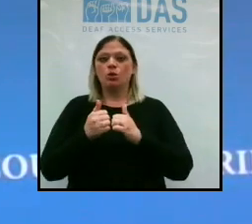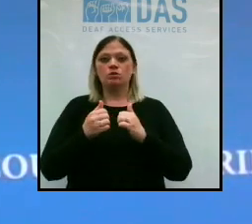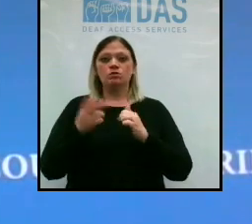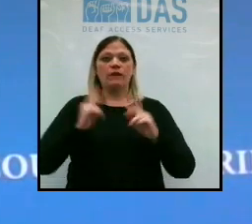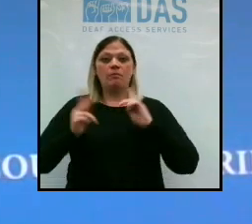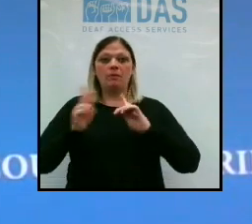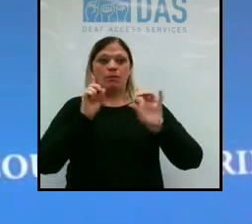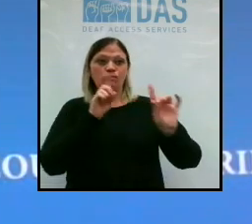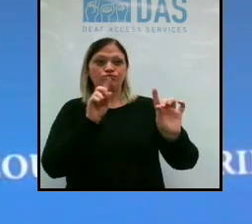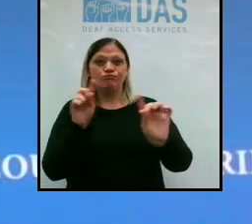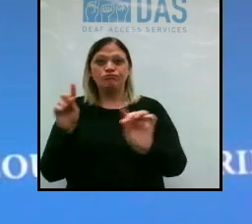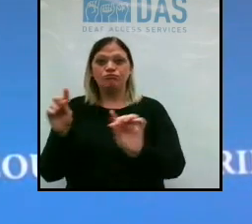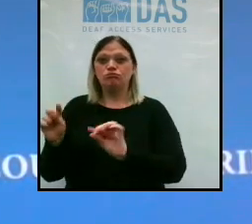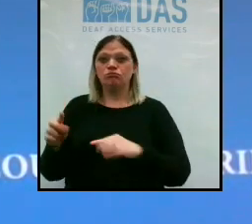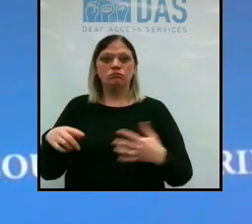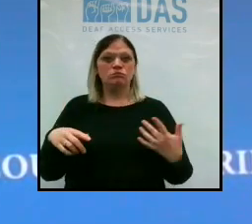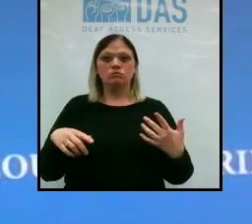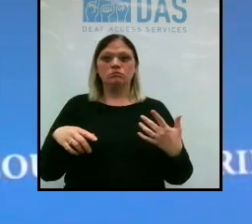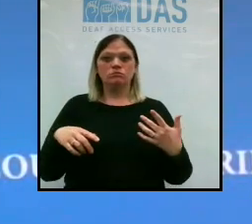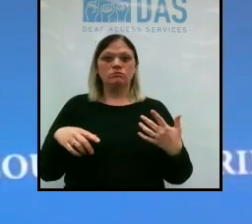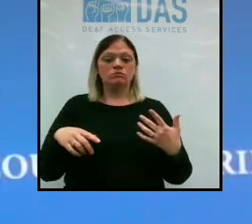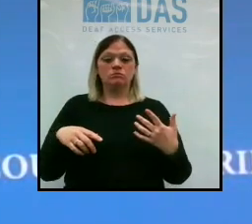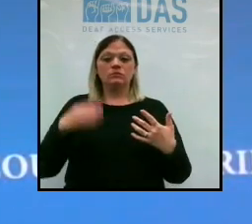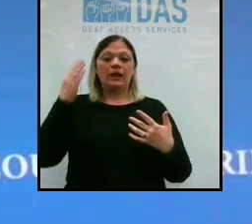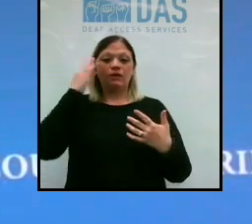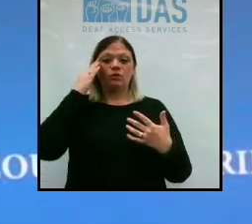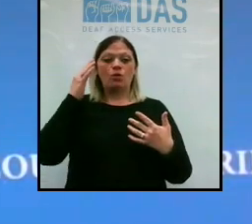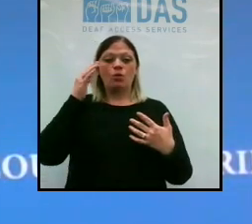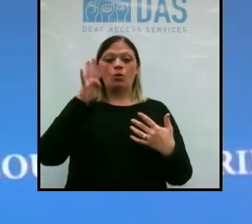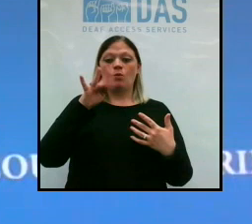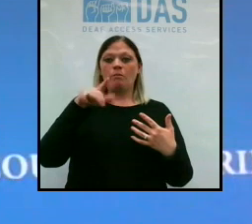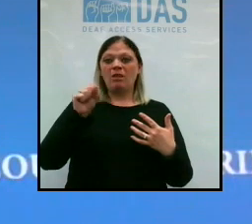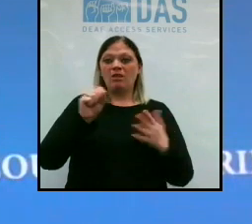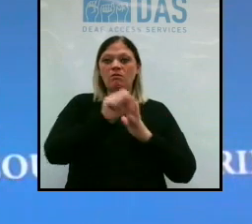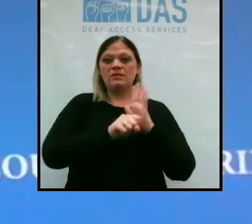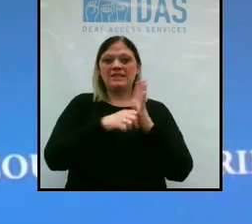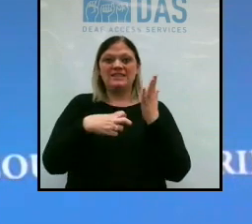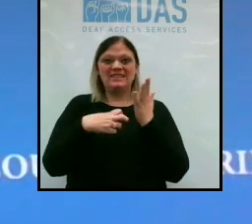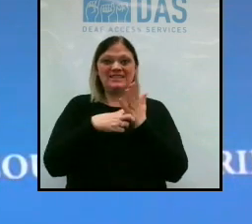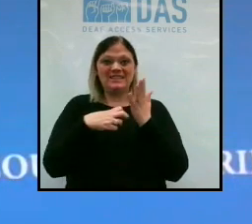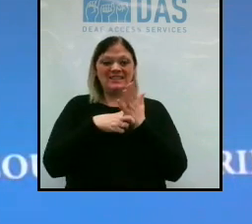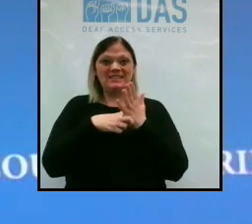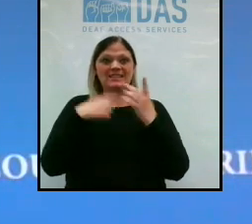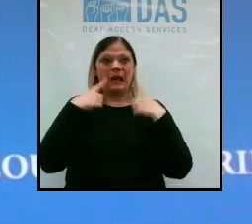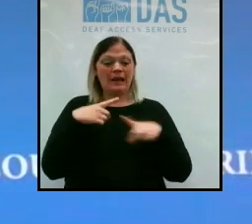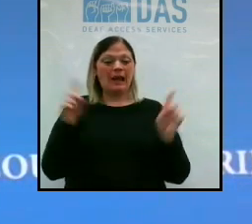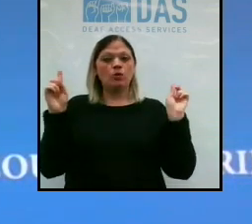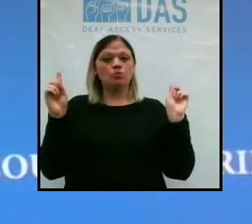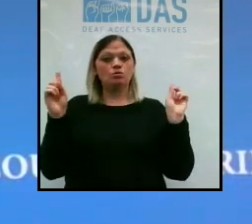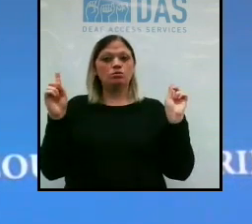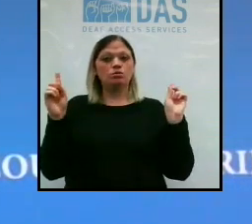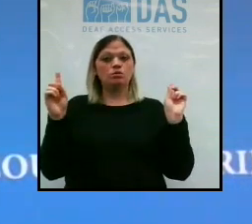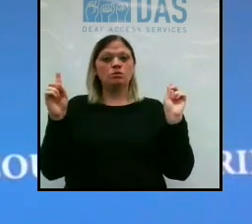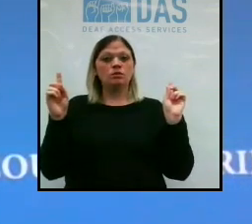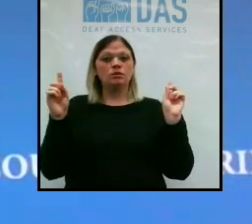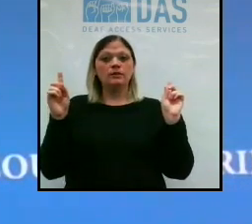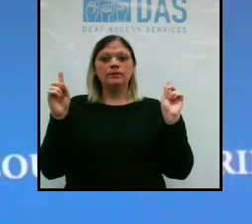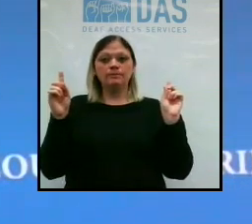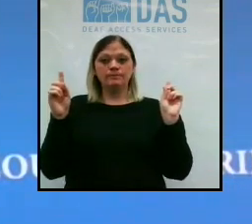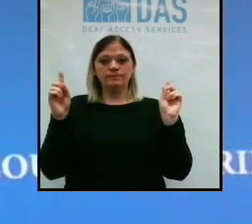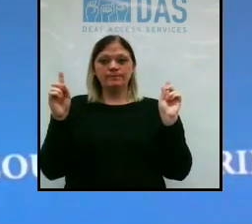to attend. I know Bills tickets, the season is being announced.